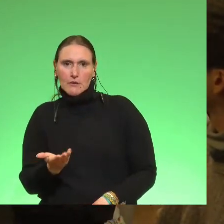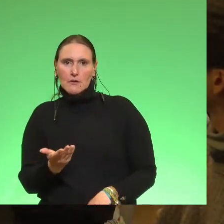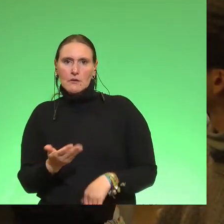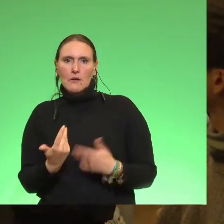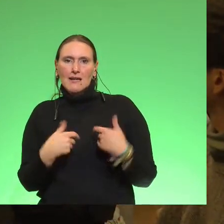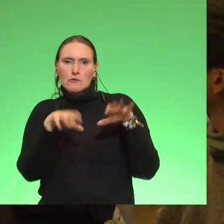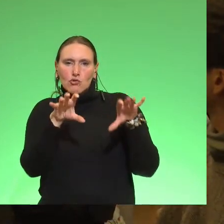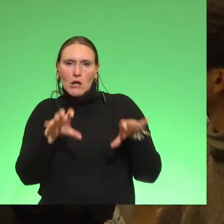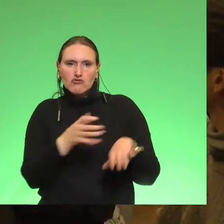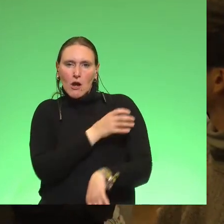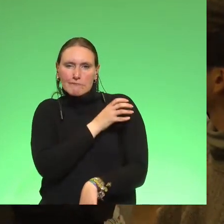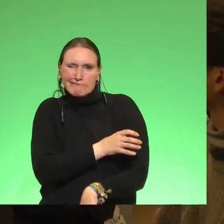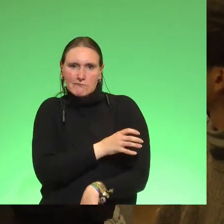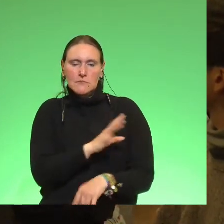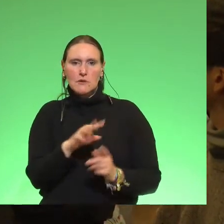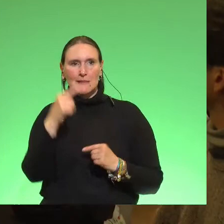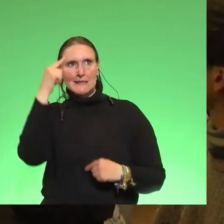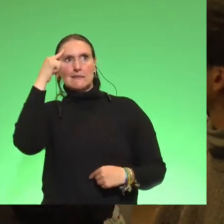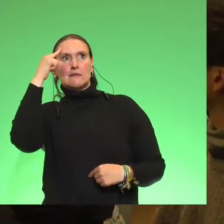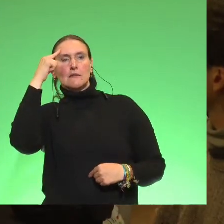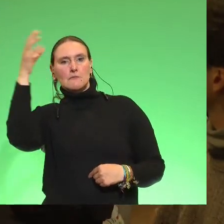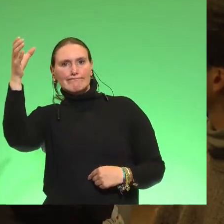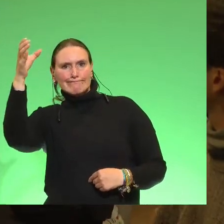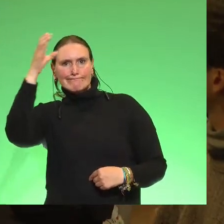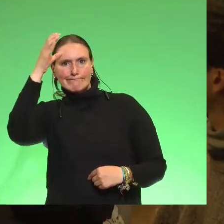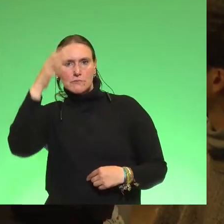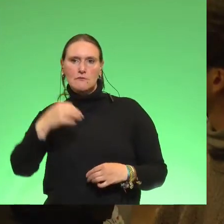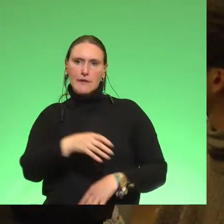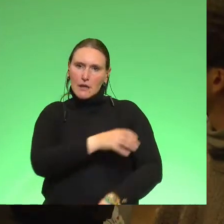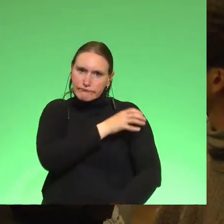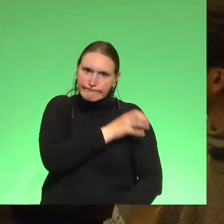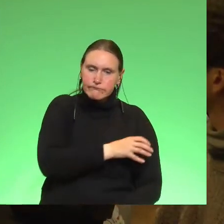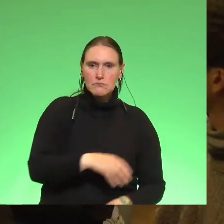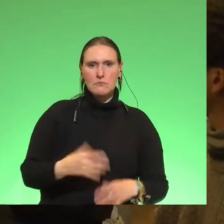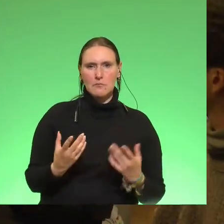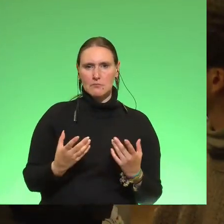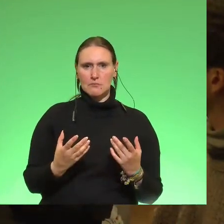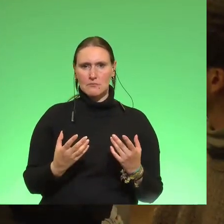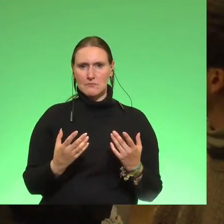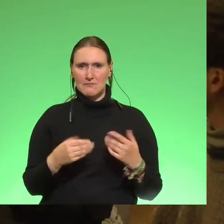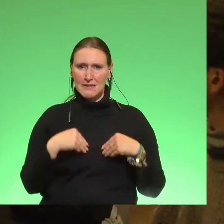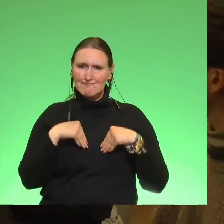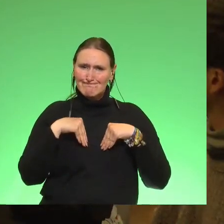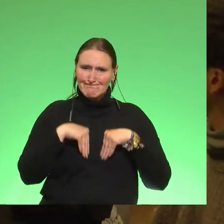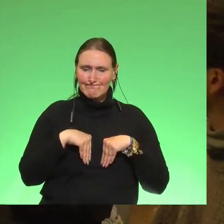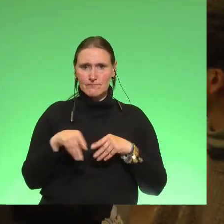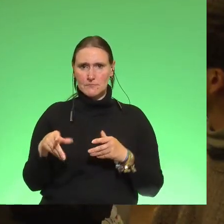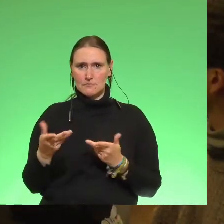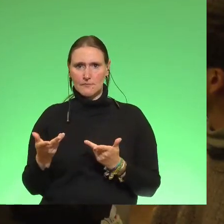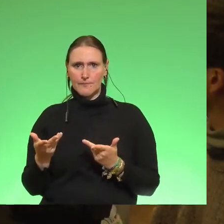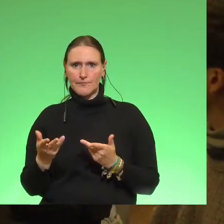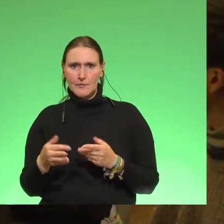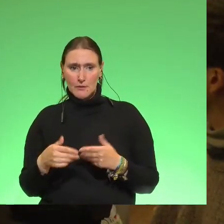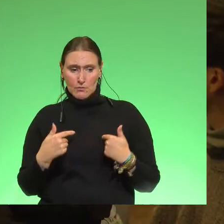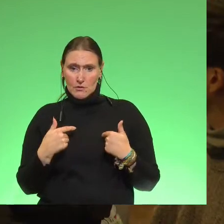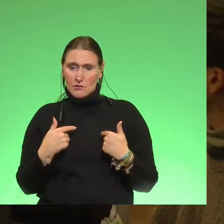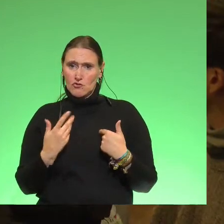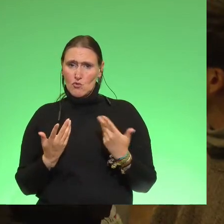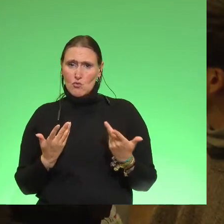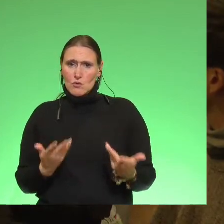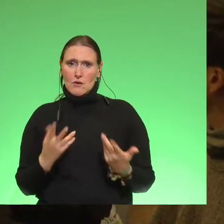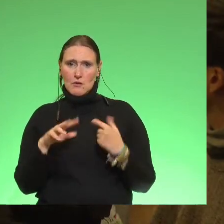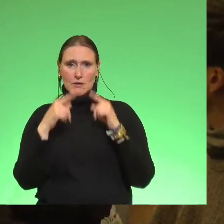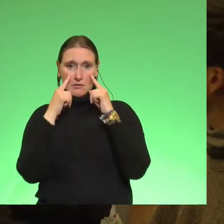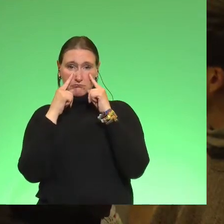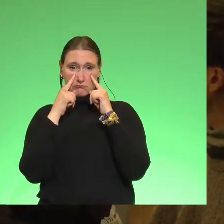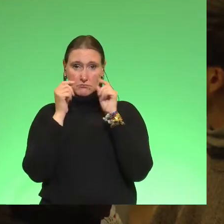the belief and the hope that there are new structures for them to hook on to. And I think we should be very, very, very aware of the